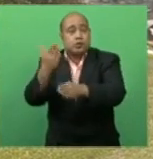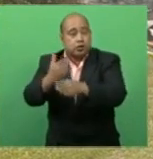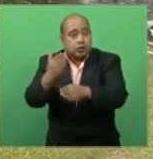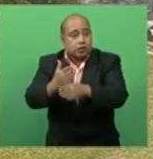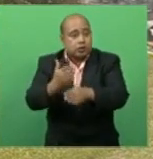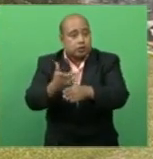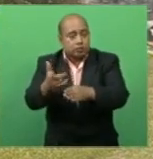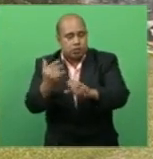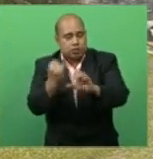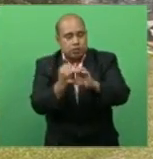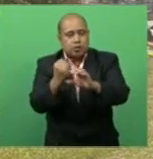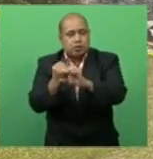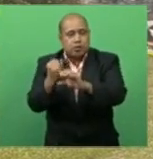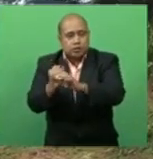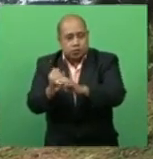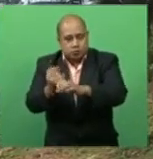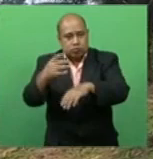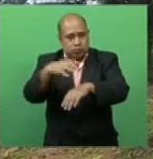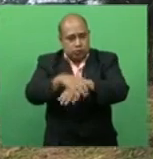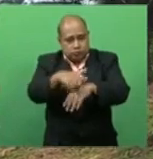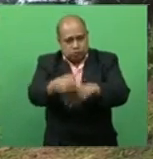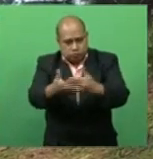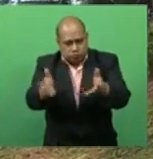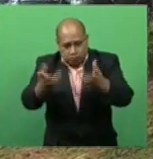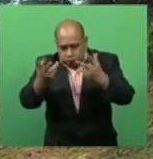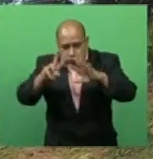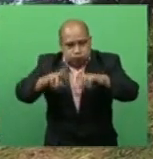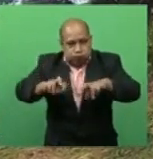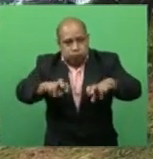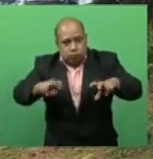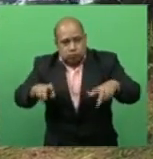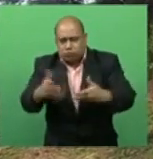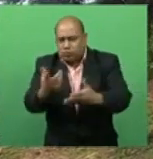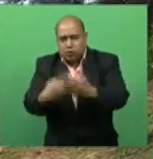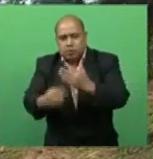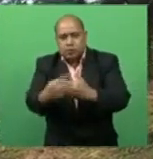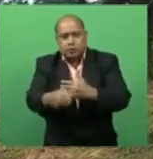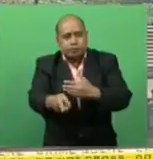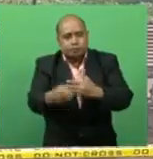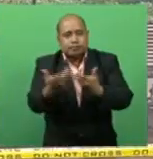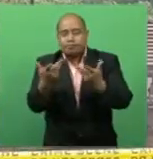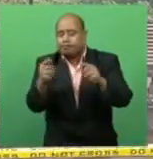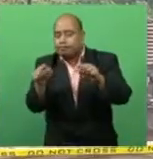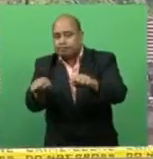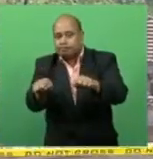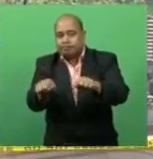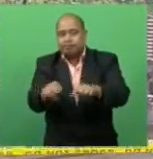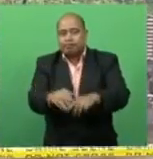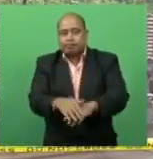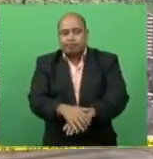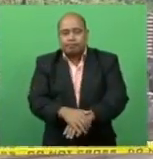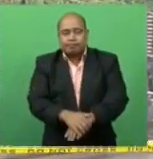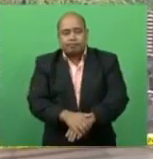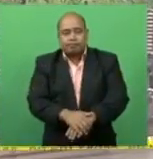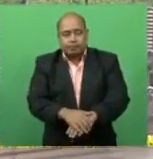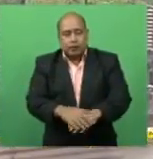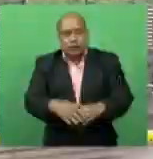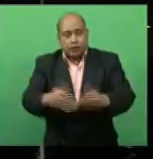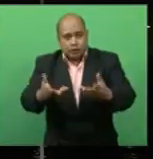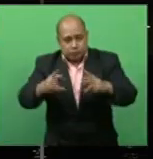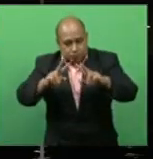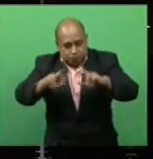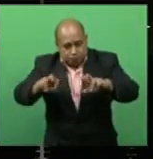team of investigators in determining the circumstances surrounding the tragic incident. Investigation continues.